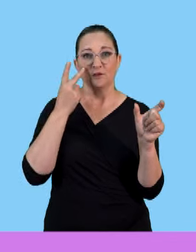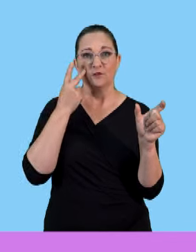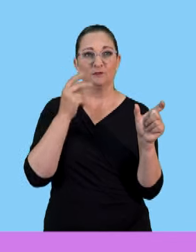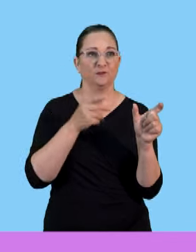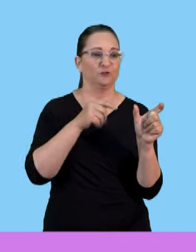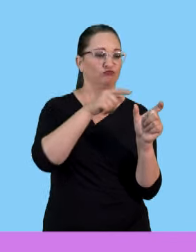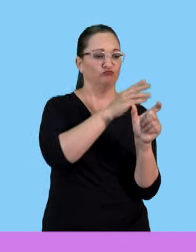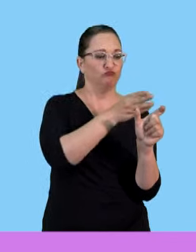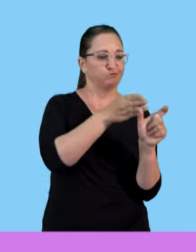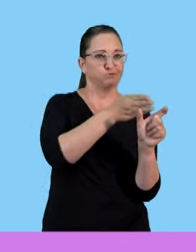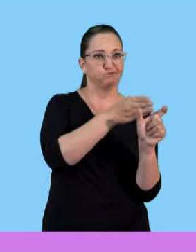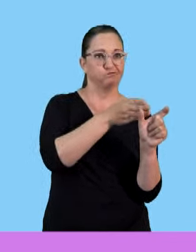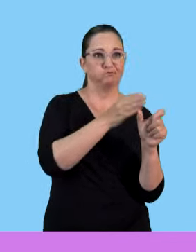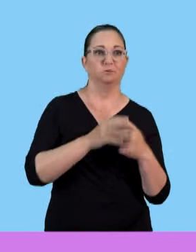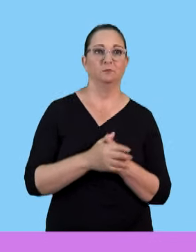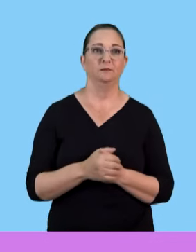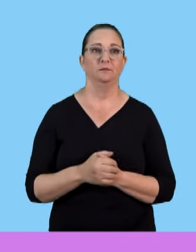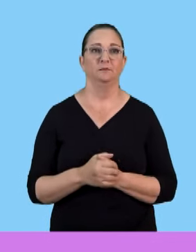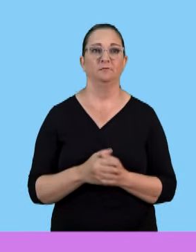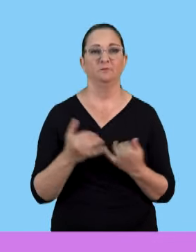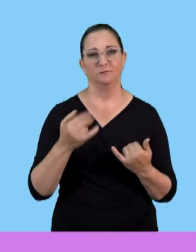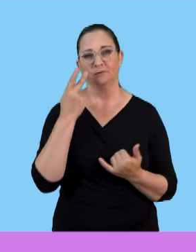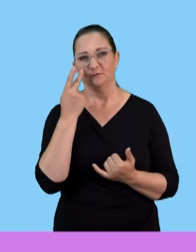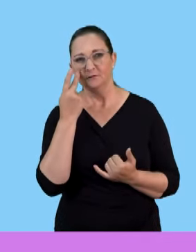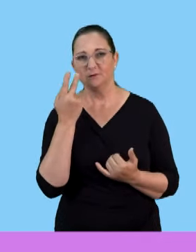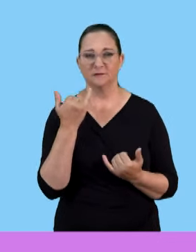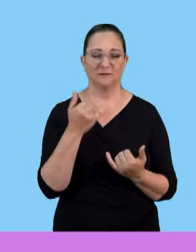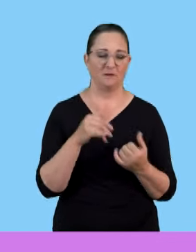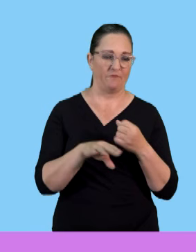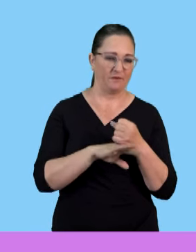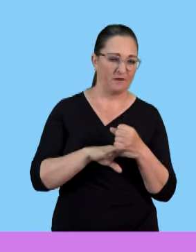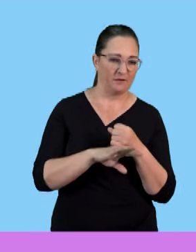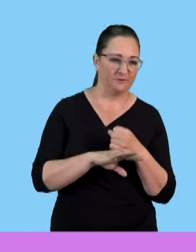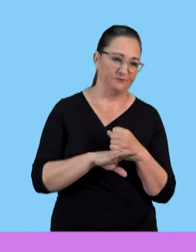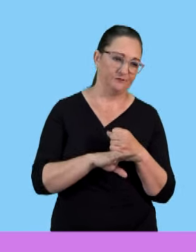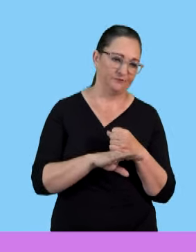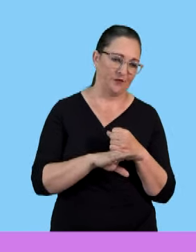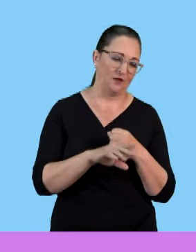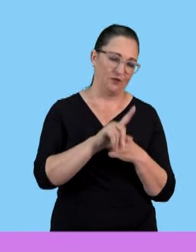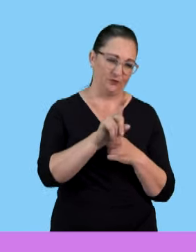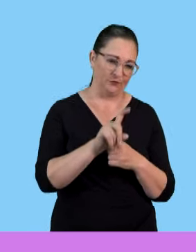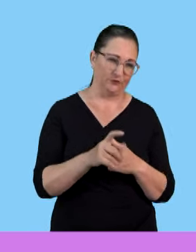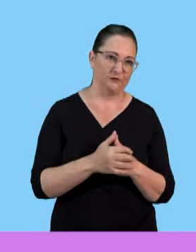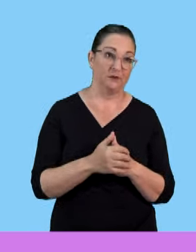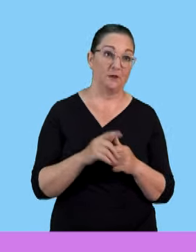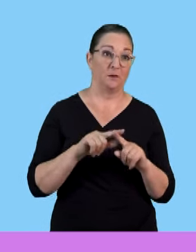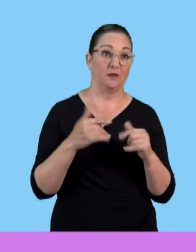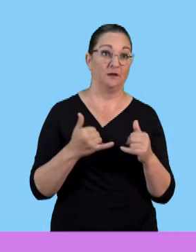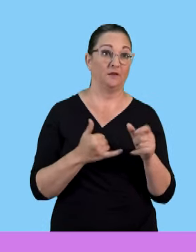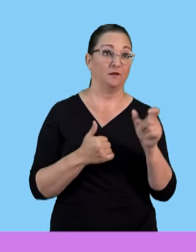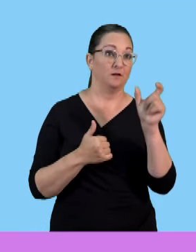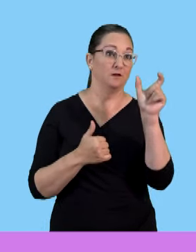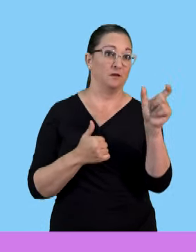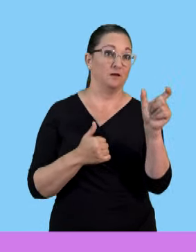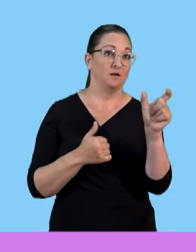read through the sliding scales. Now, let us try and answer the questions based on the transport tariff. Number A,